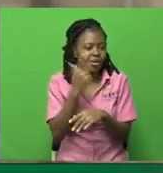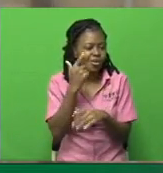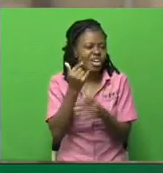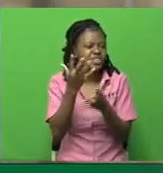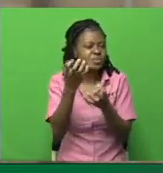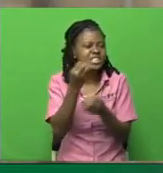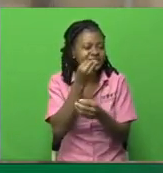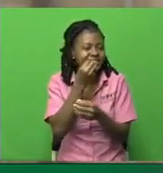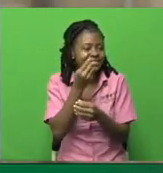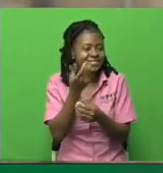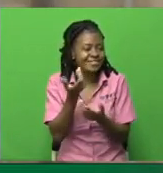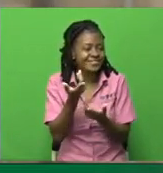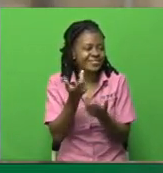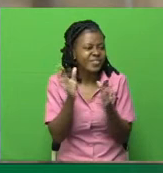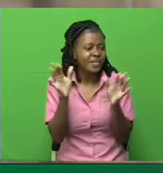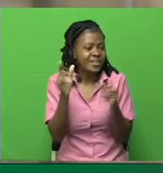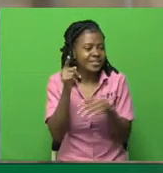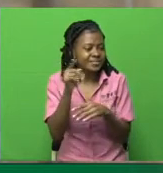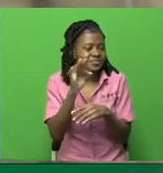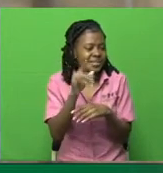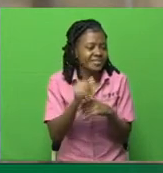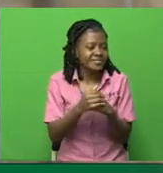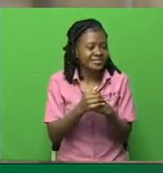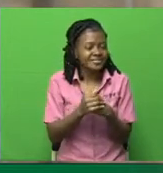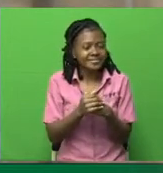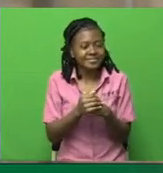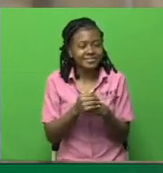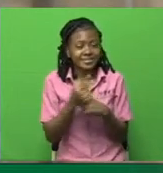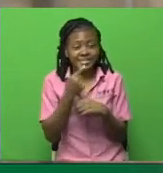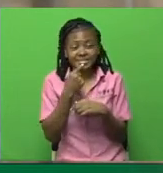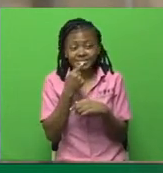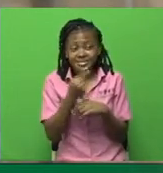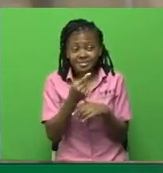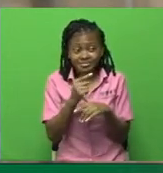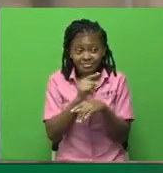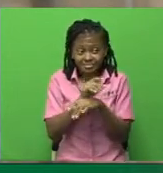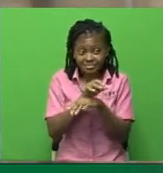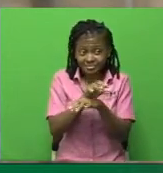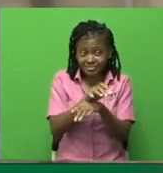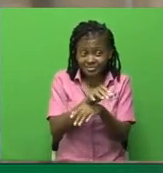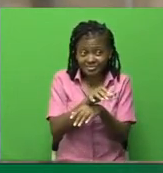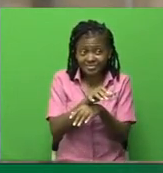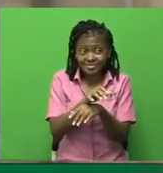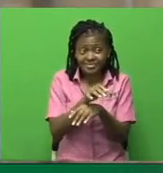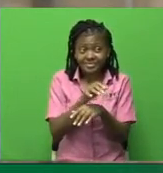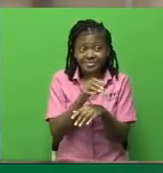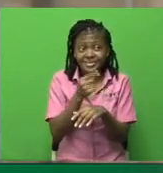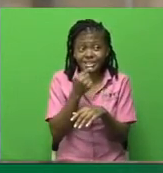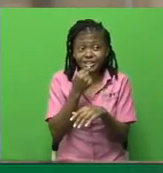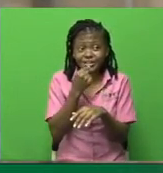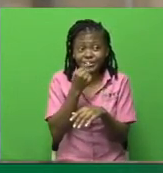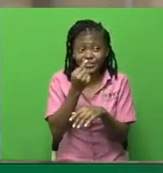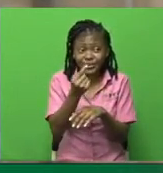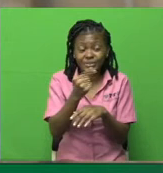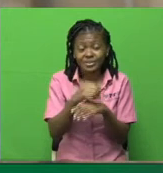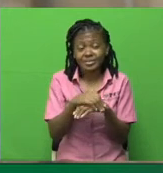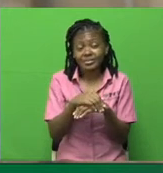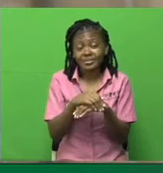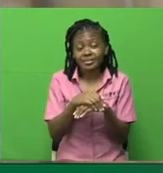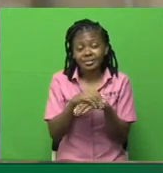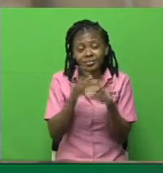you good morning no I I call Another Day turned him a wrong about and went into his